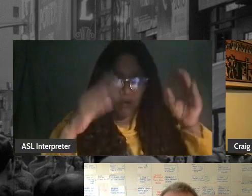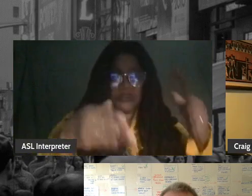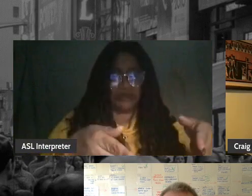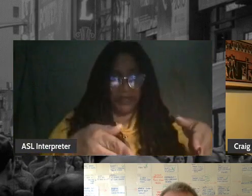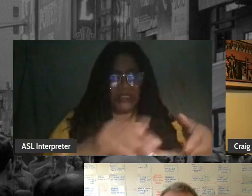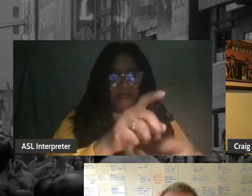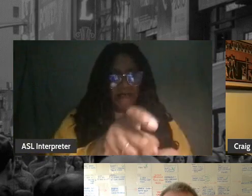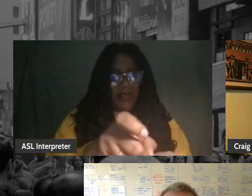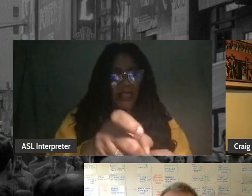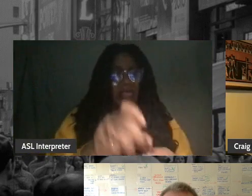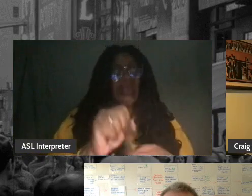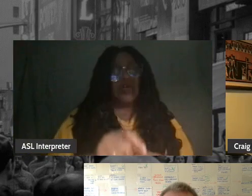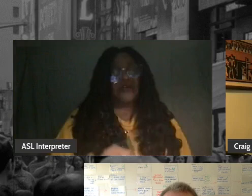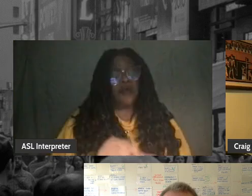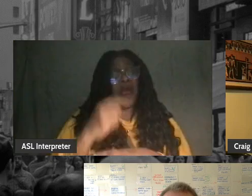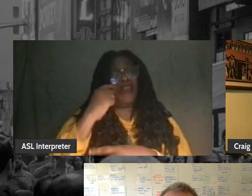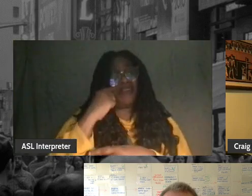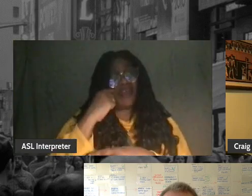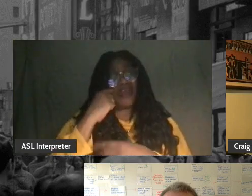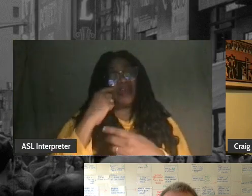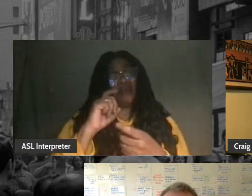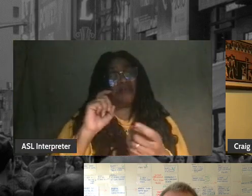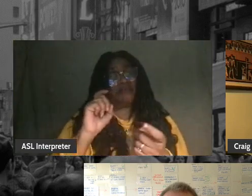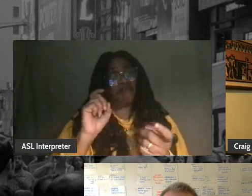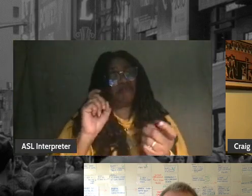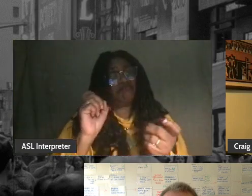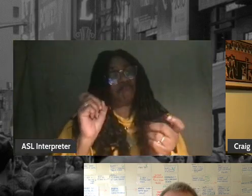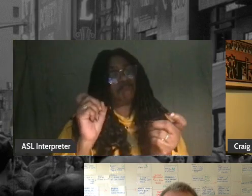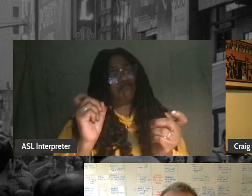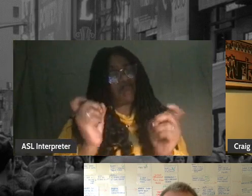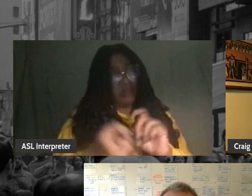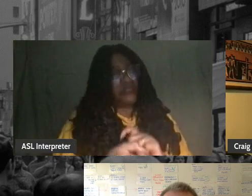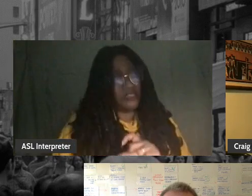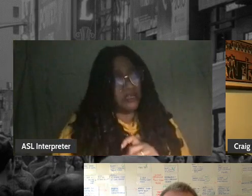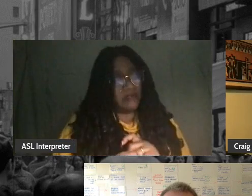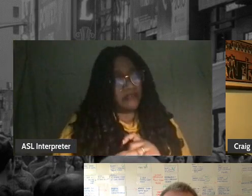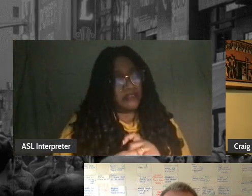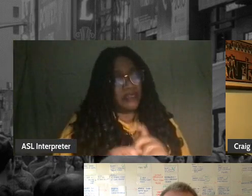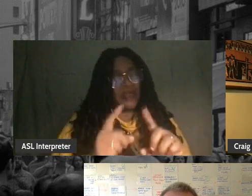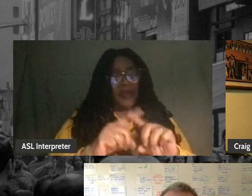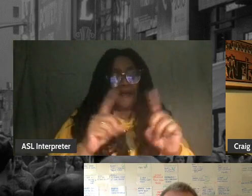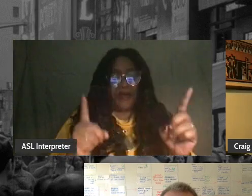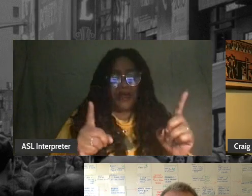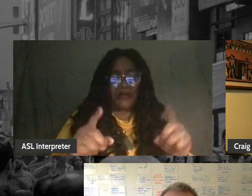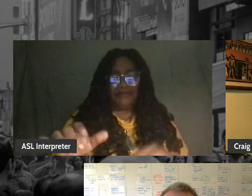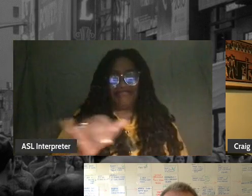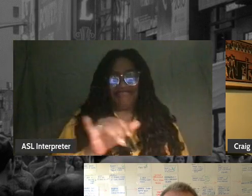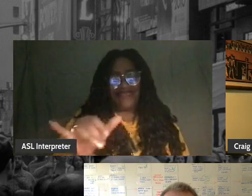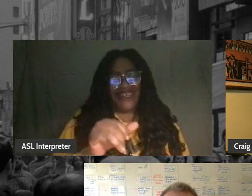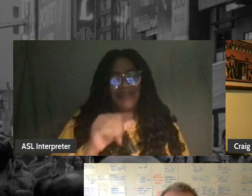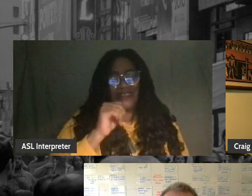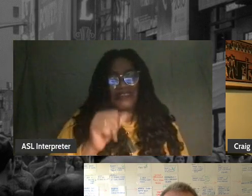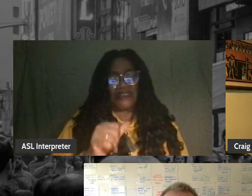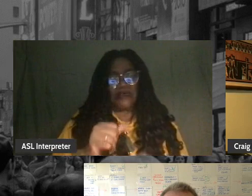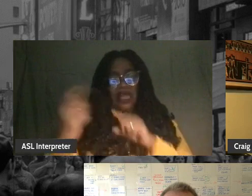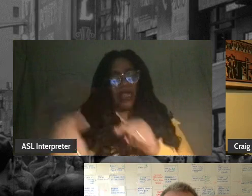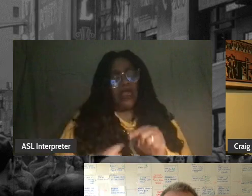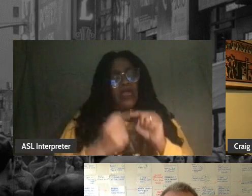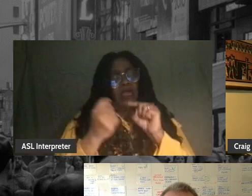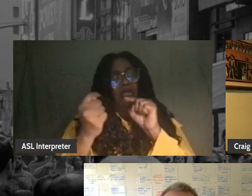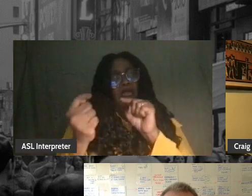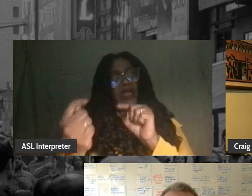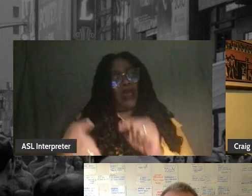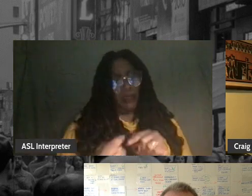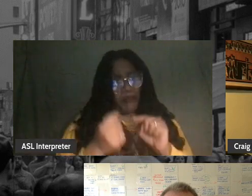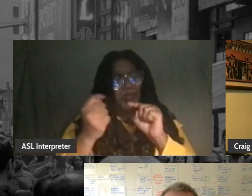different moment. I do see a shift. However, like Hannah said, you know, it's still an uphill battle, and you